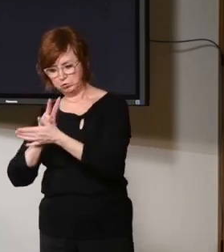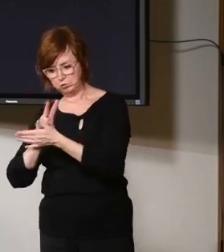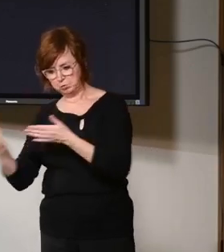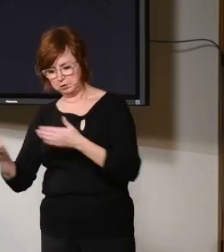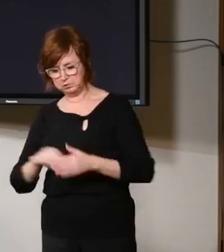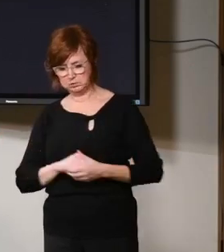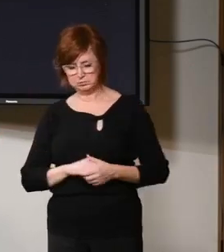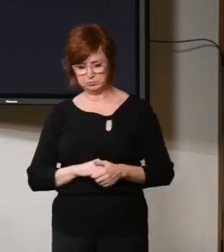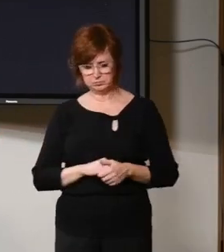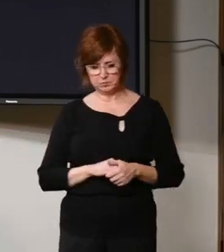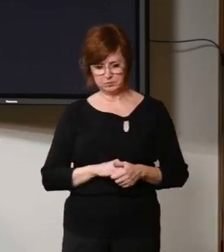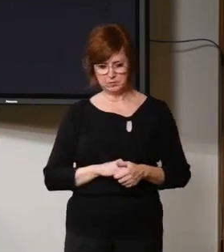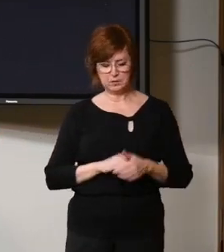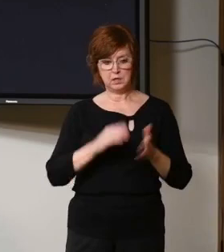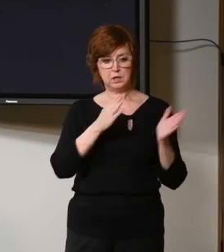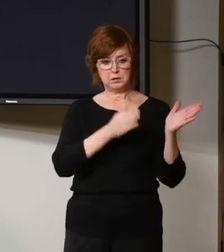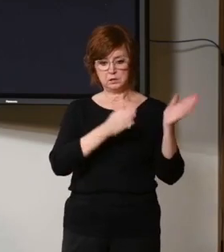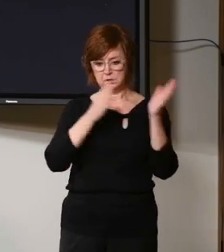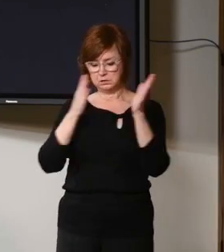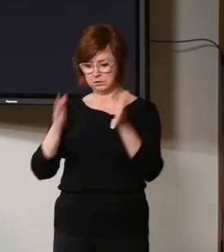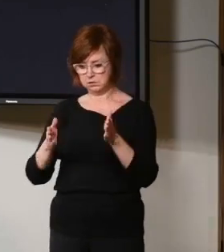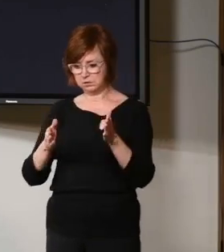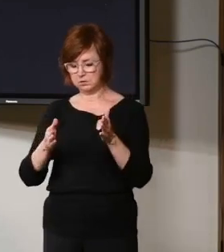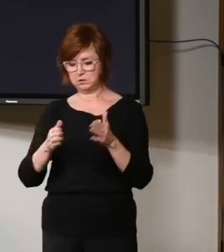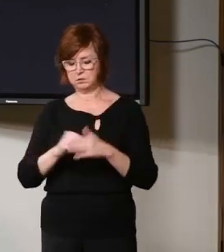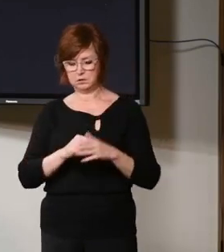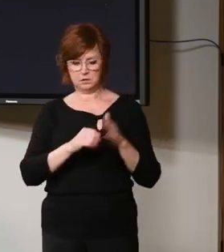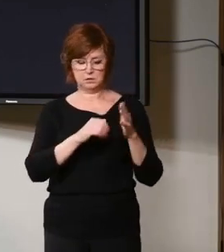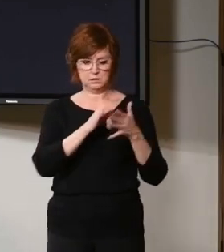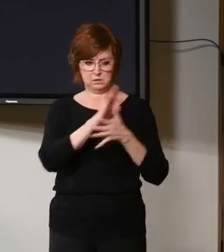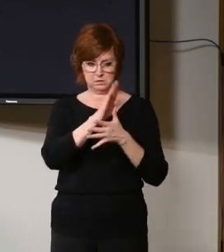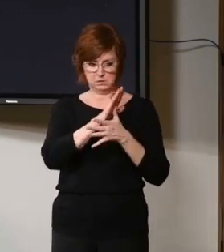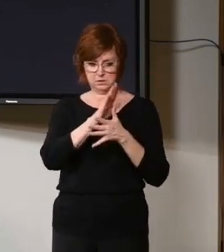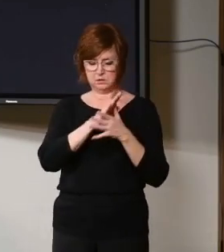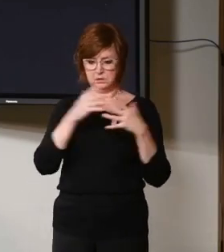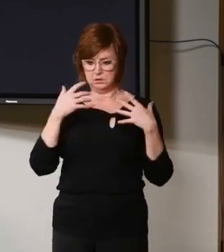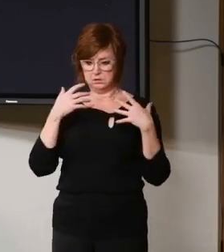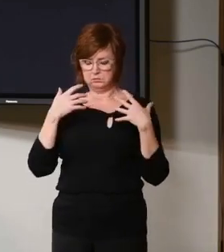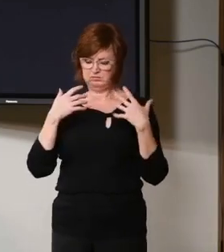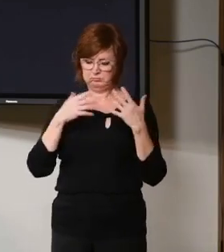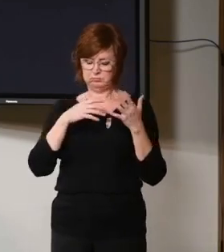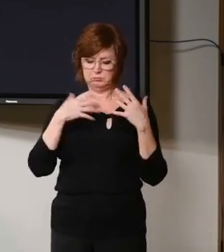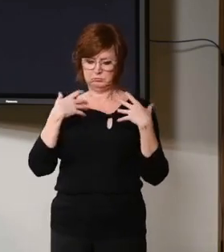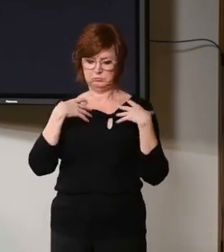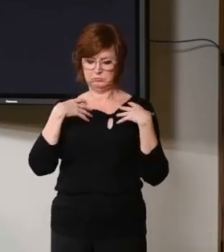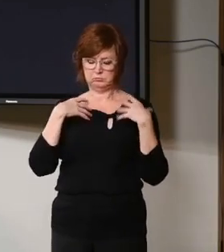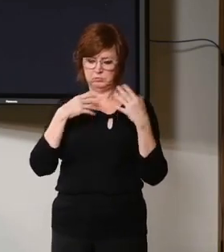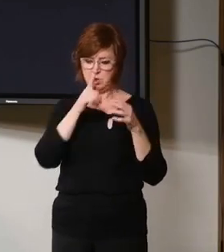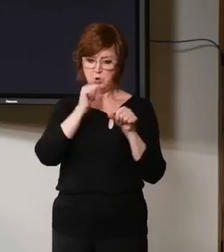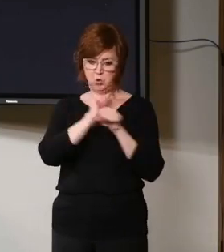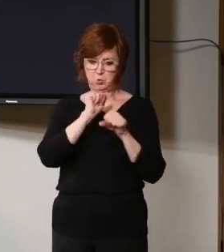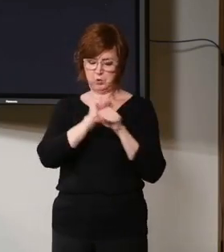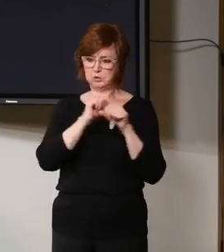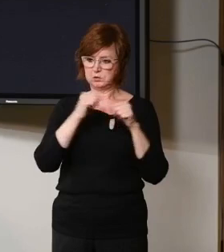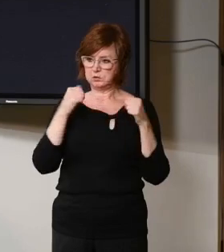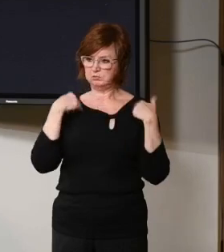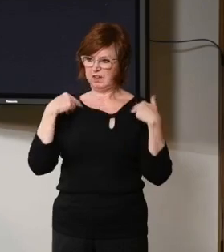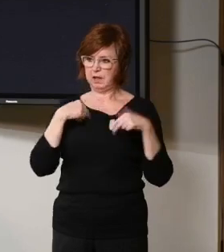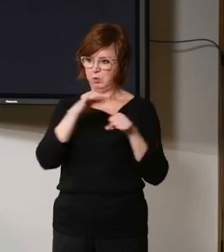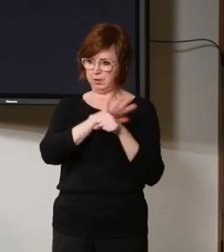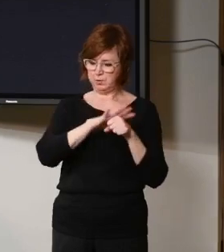weeks. So testing for healthcare workers is being done in a day or 2, depending on where you are in the